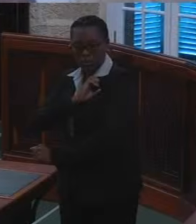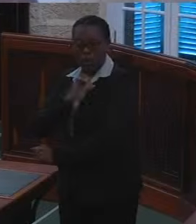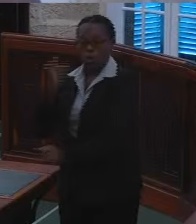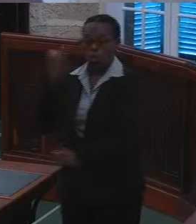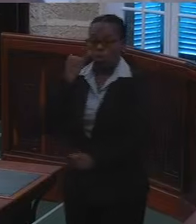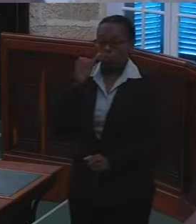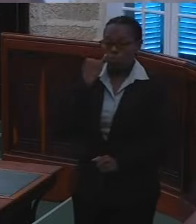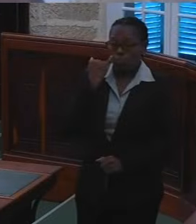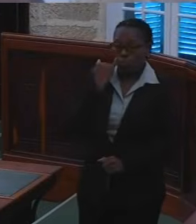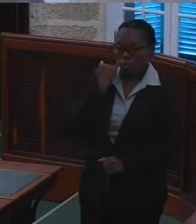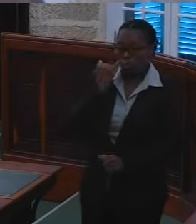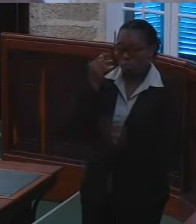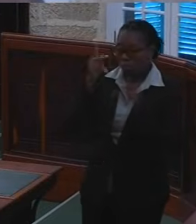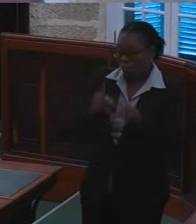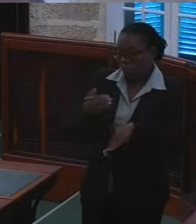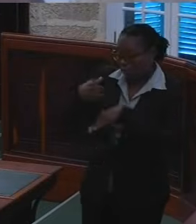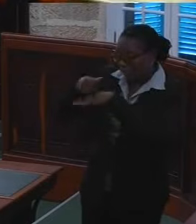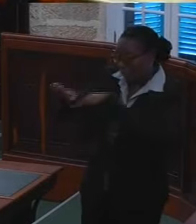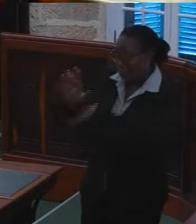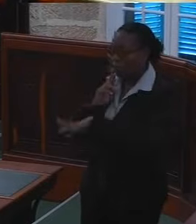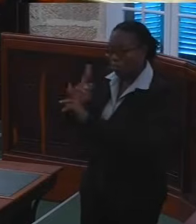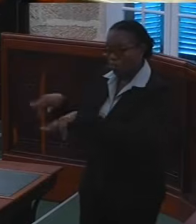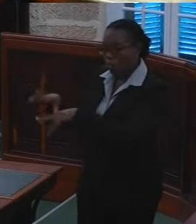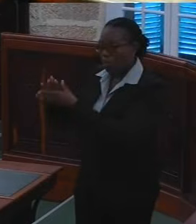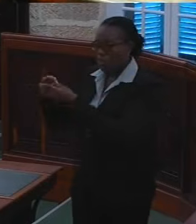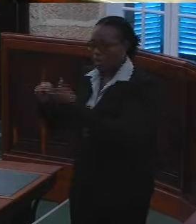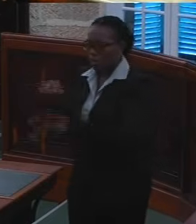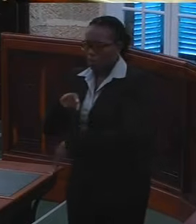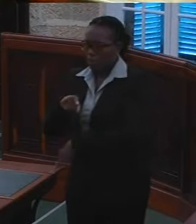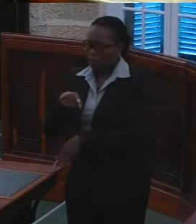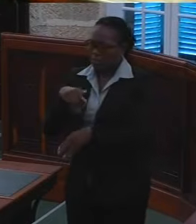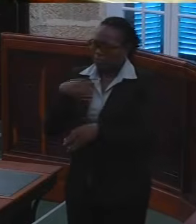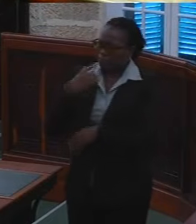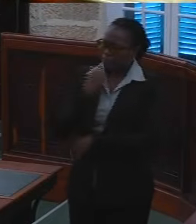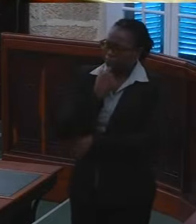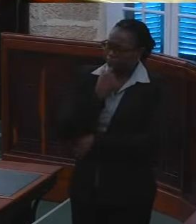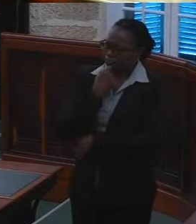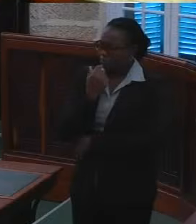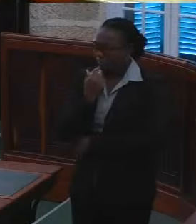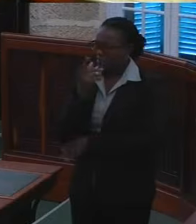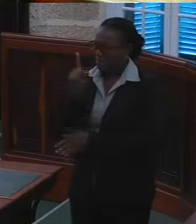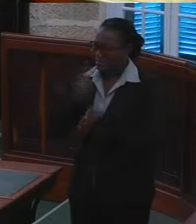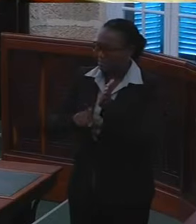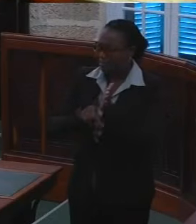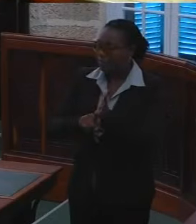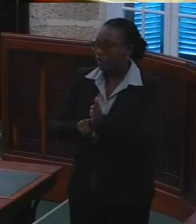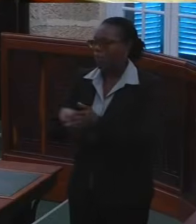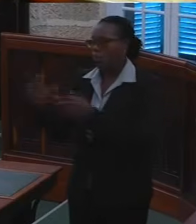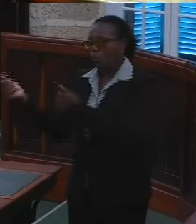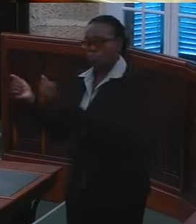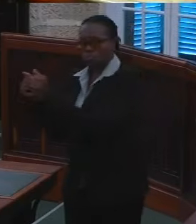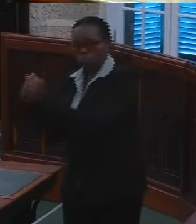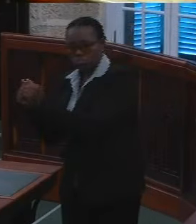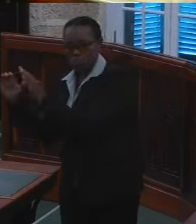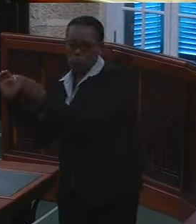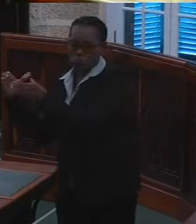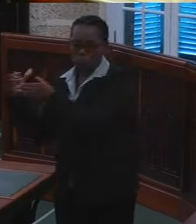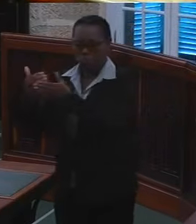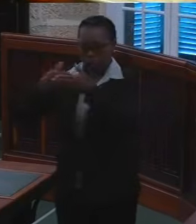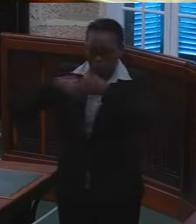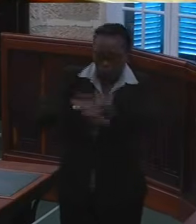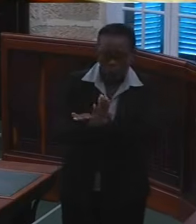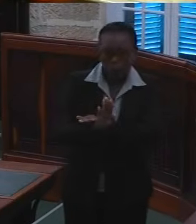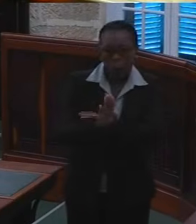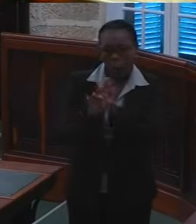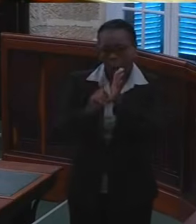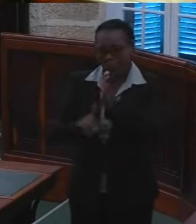of concern and to go in uninhibitedly and do the investigations that we know